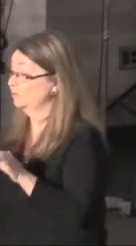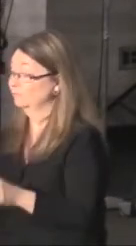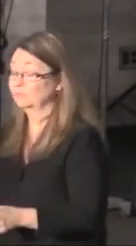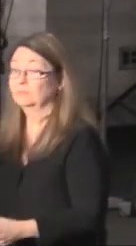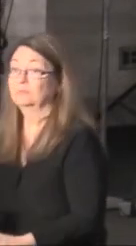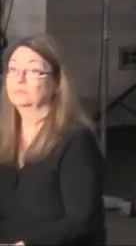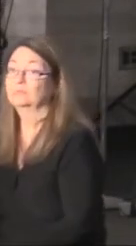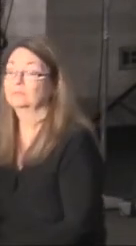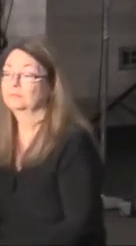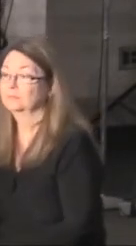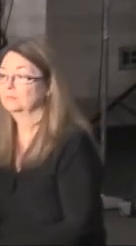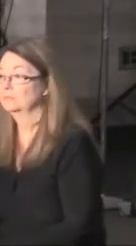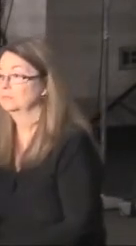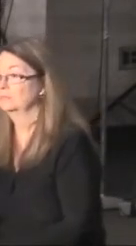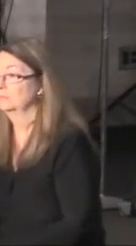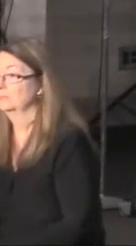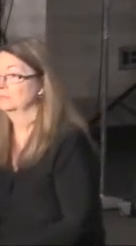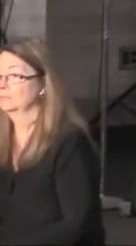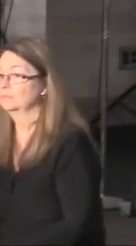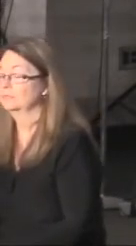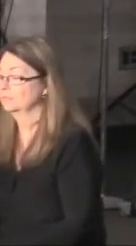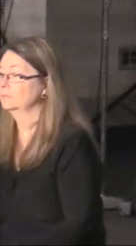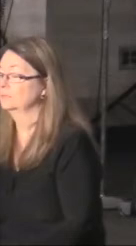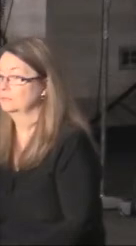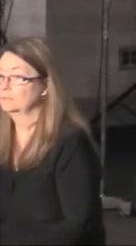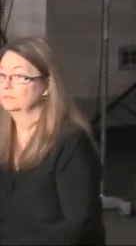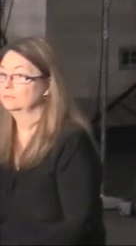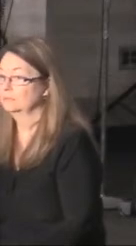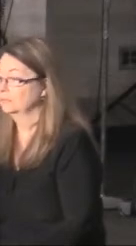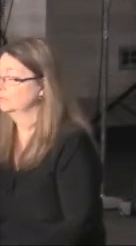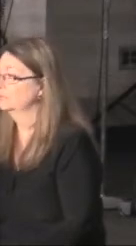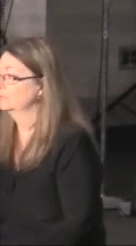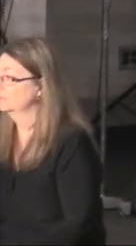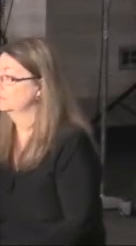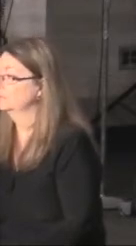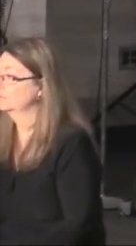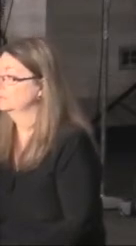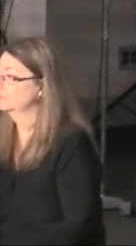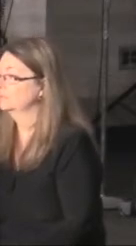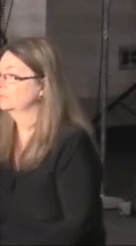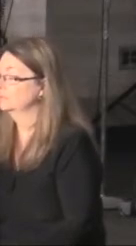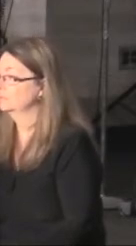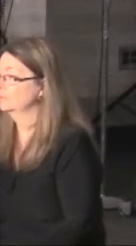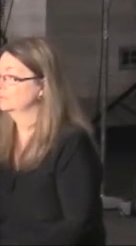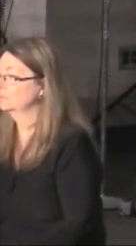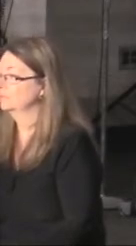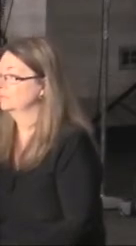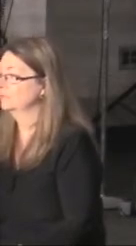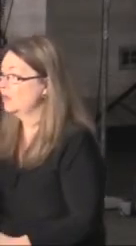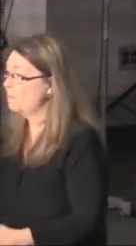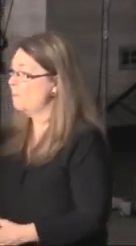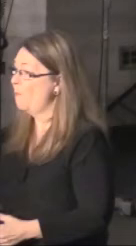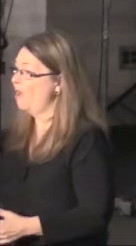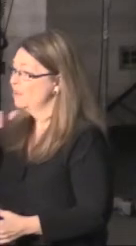in every way, whether in pretense or in truth, Christ is proclaimed, and in that I rejoice.